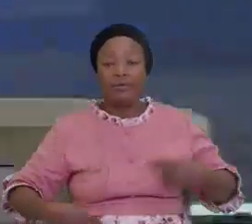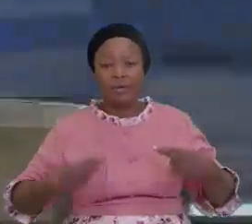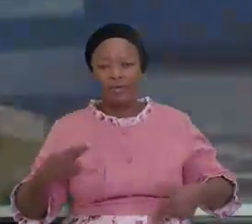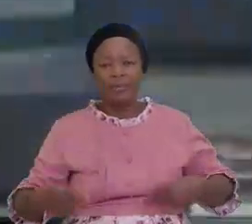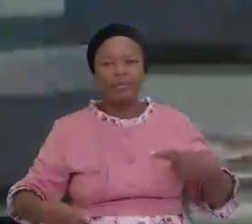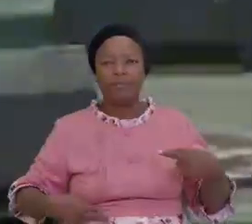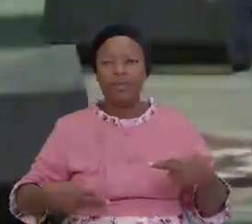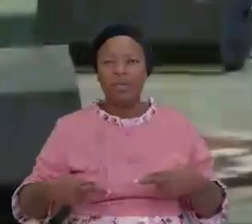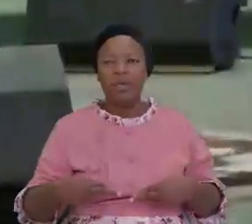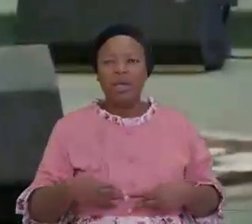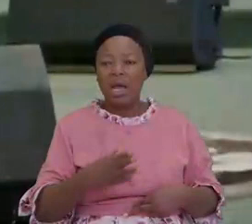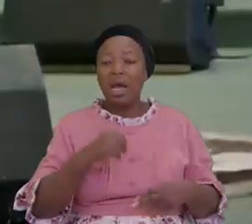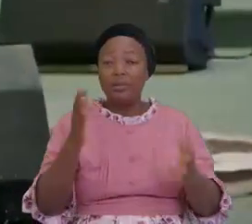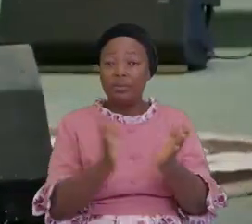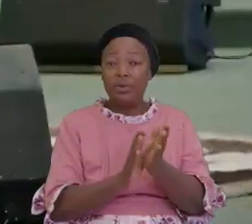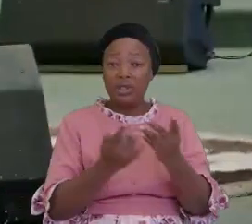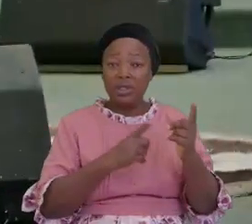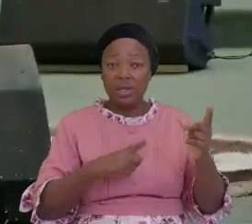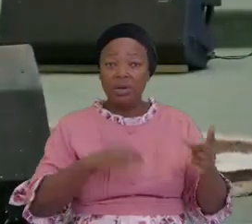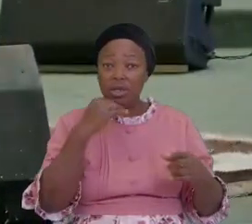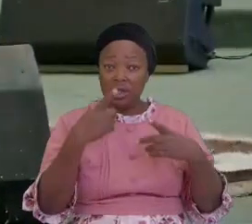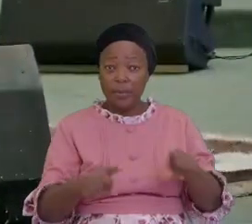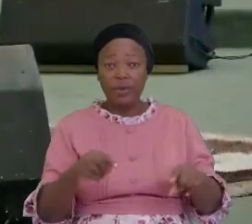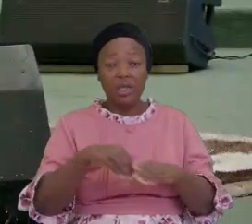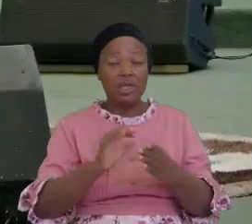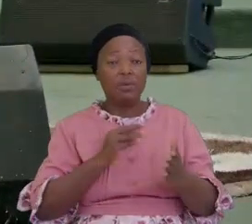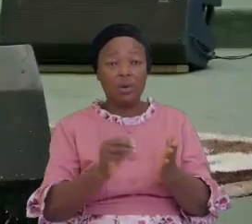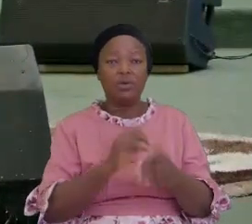And praise the Lord, it's happening in our time.